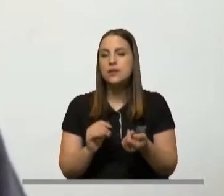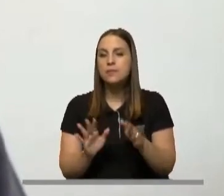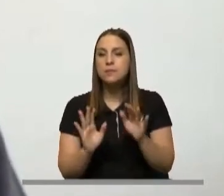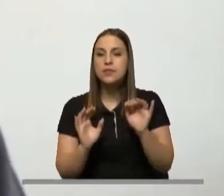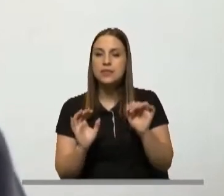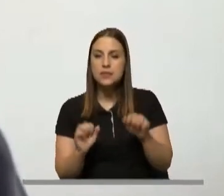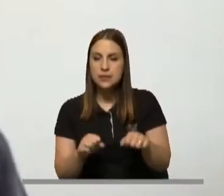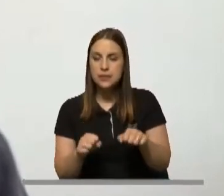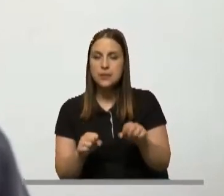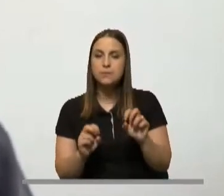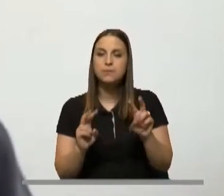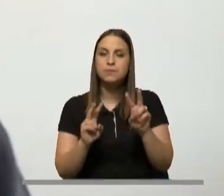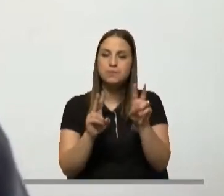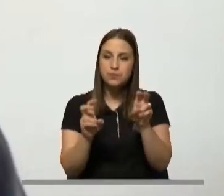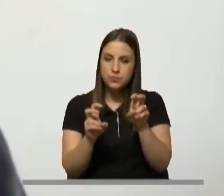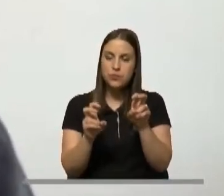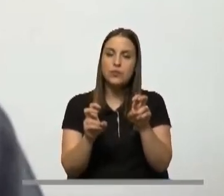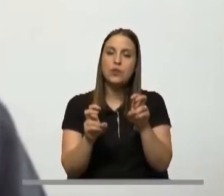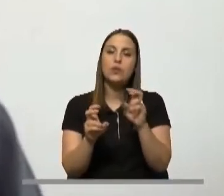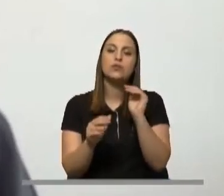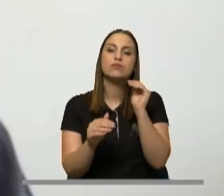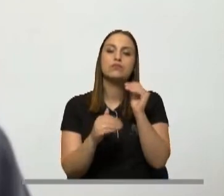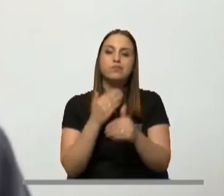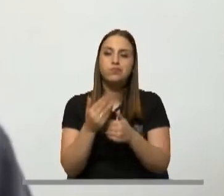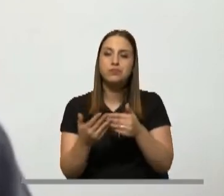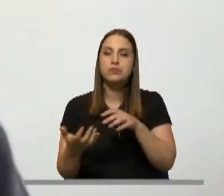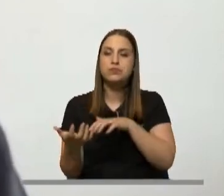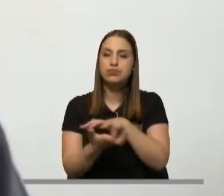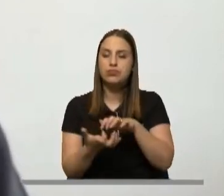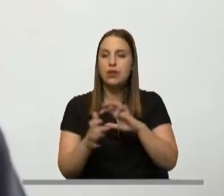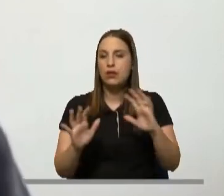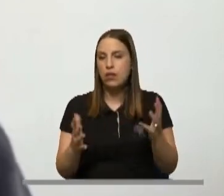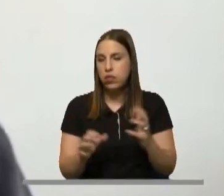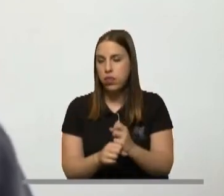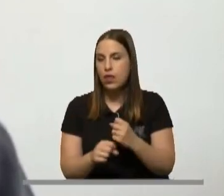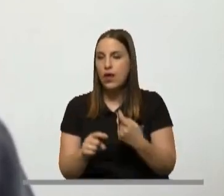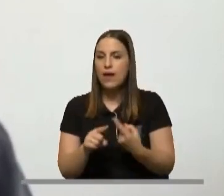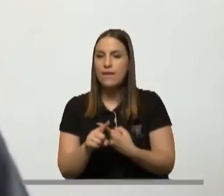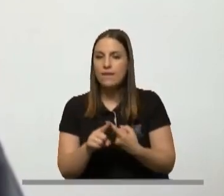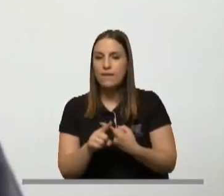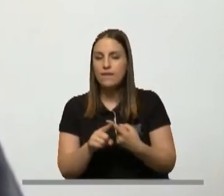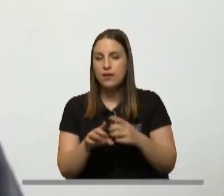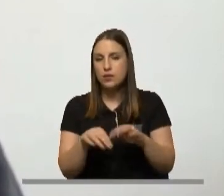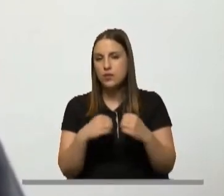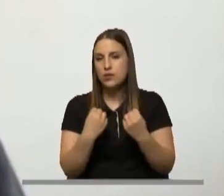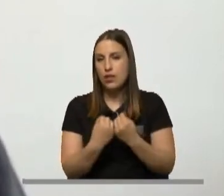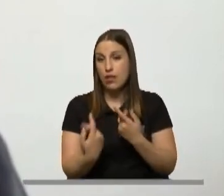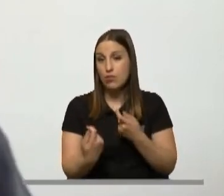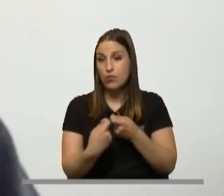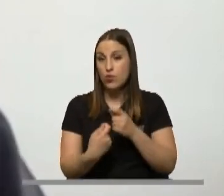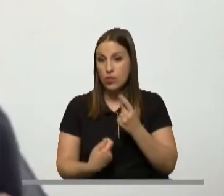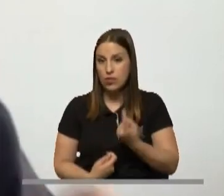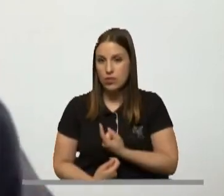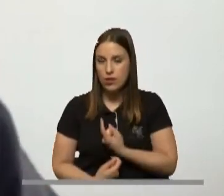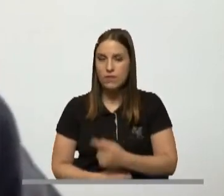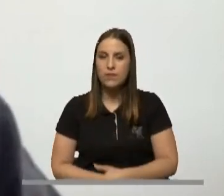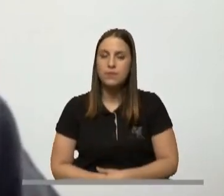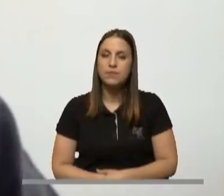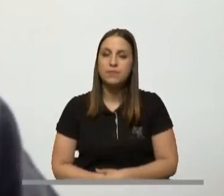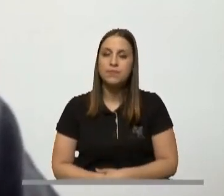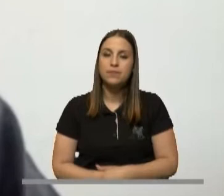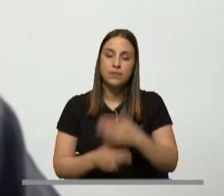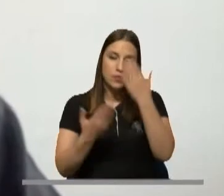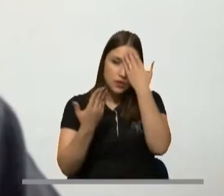considering and accommodating diverse conflicting interests in a society. A